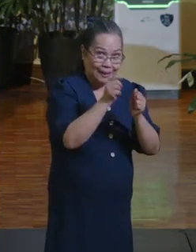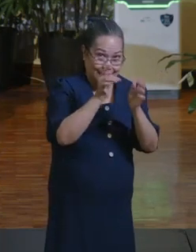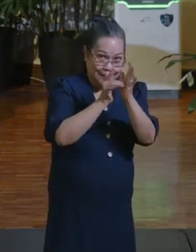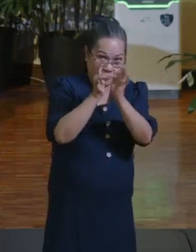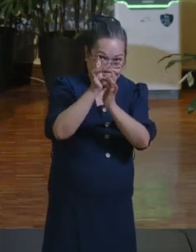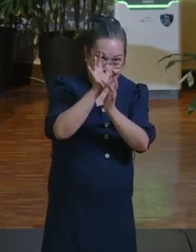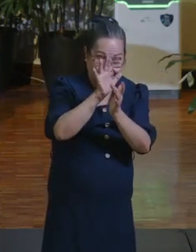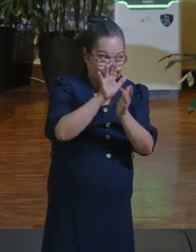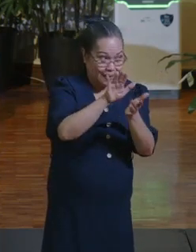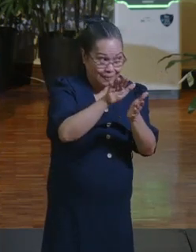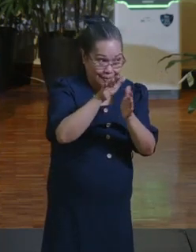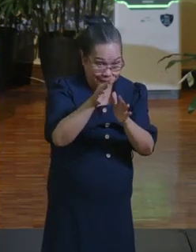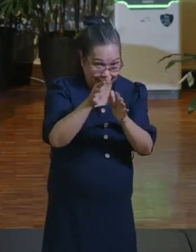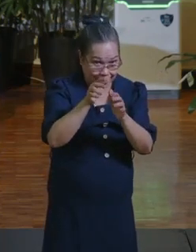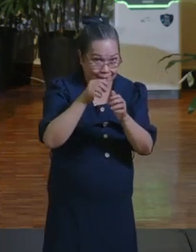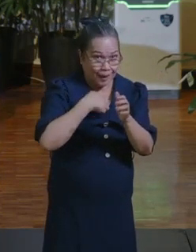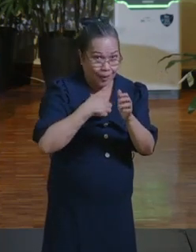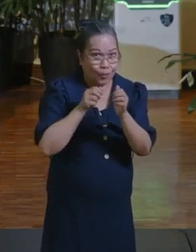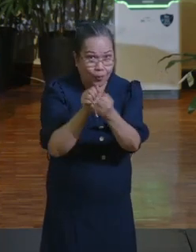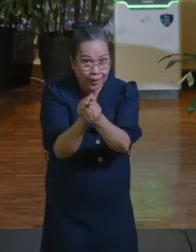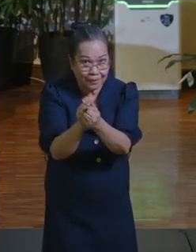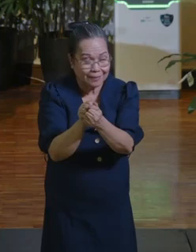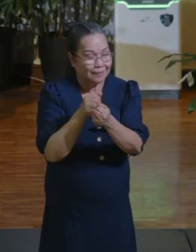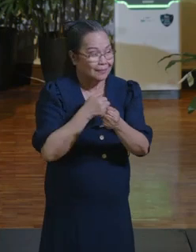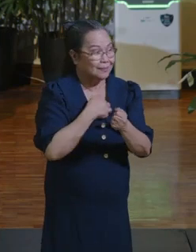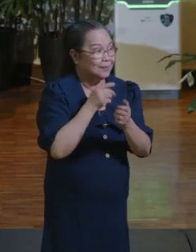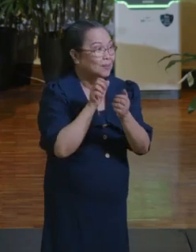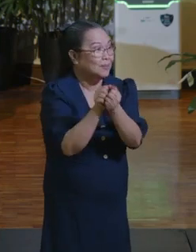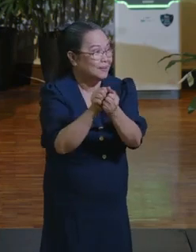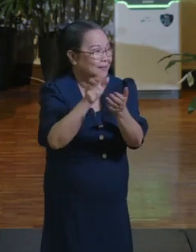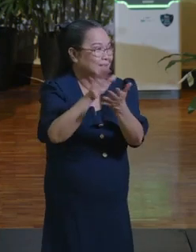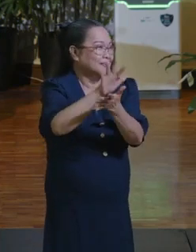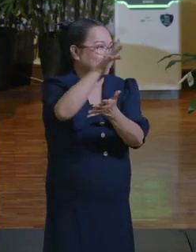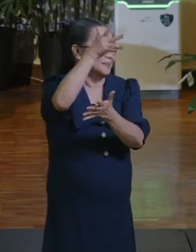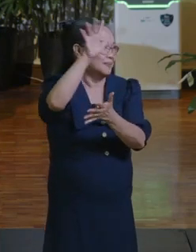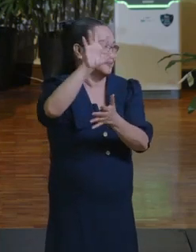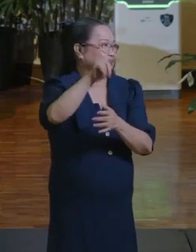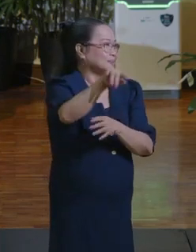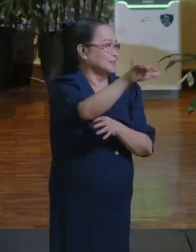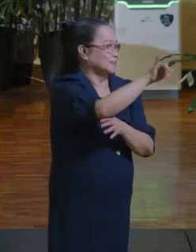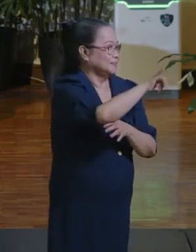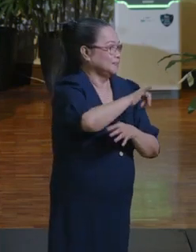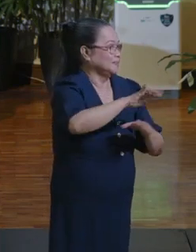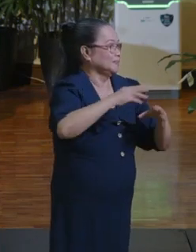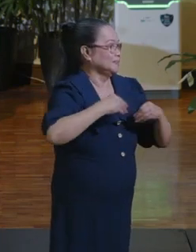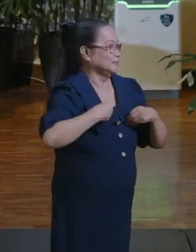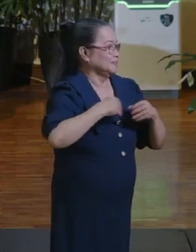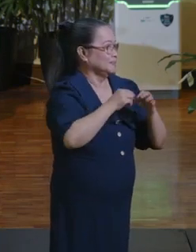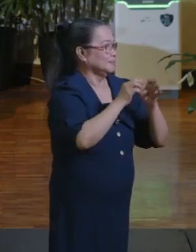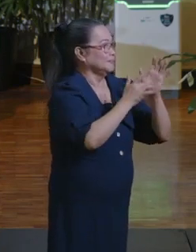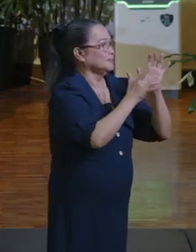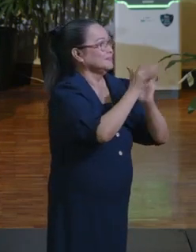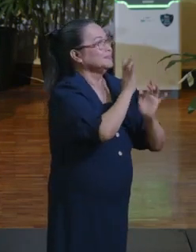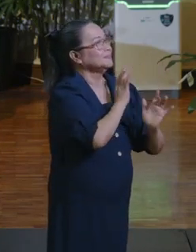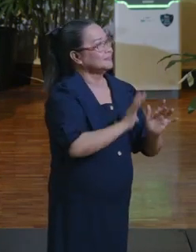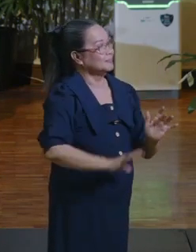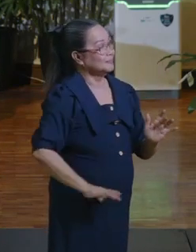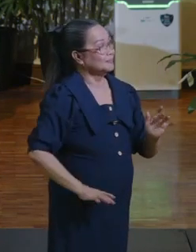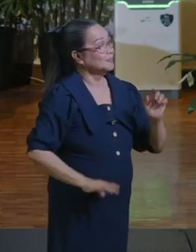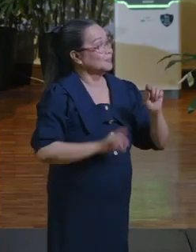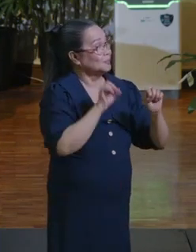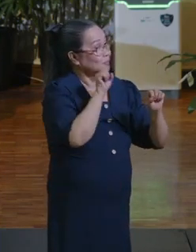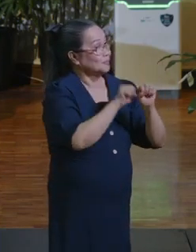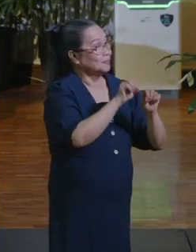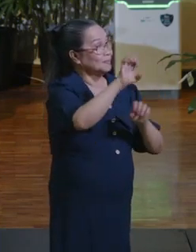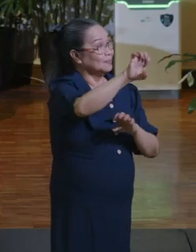be glorified with Him. We are fellow heirs with Christ. Ang sabi sa